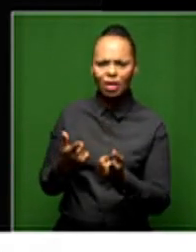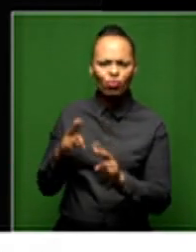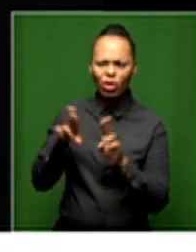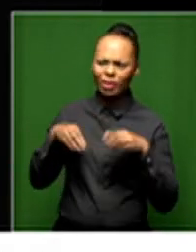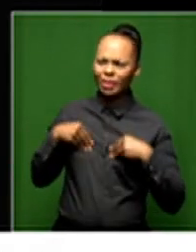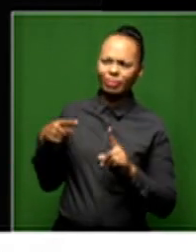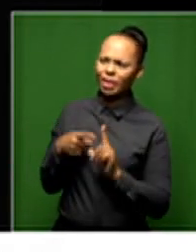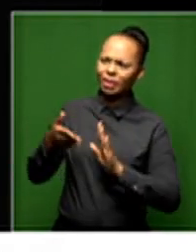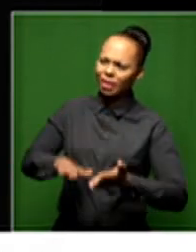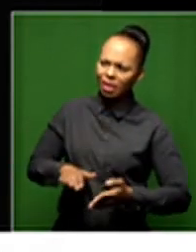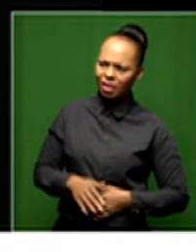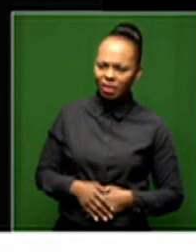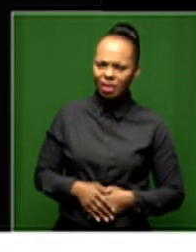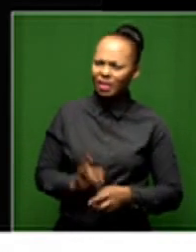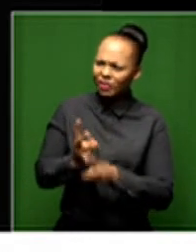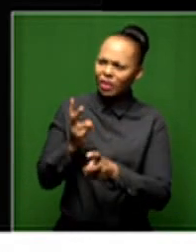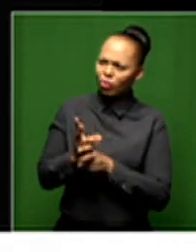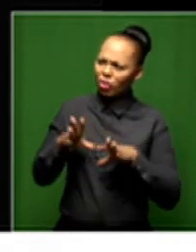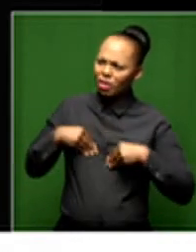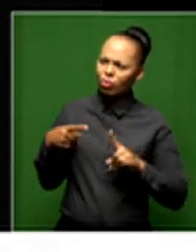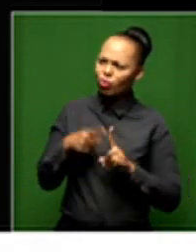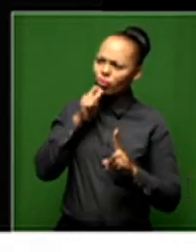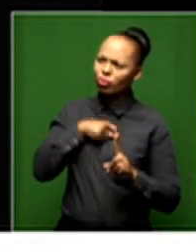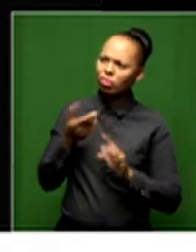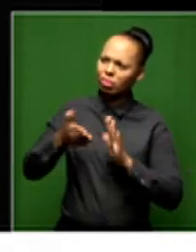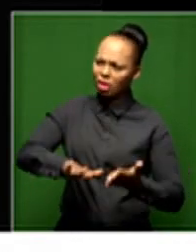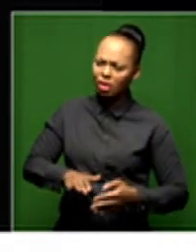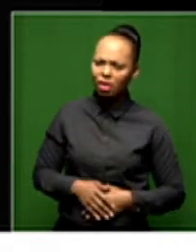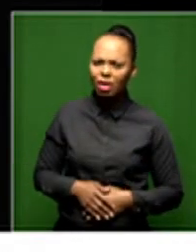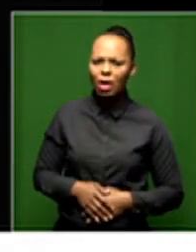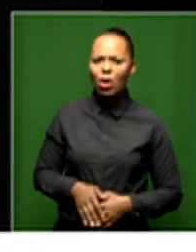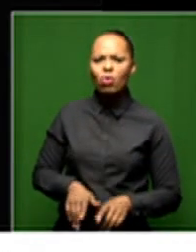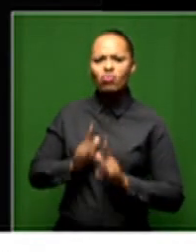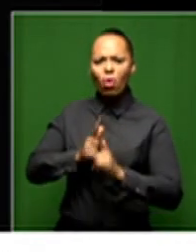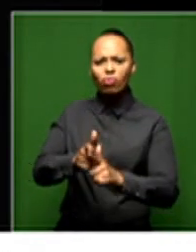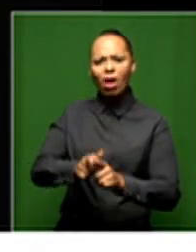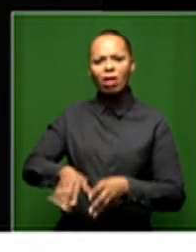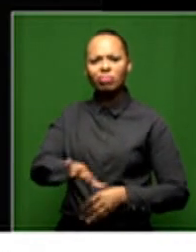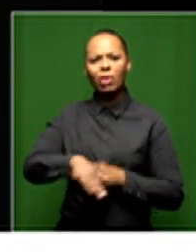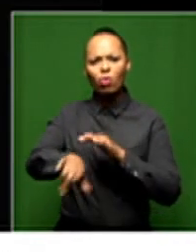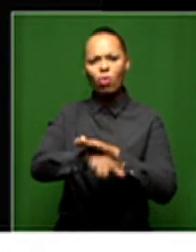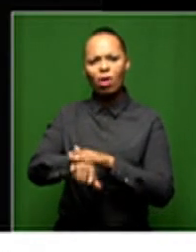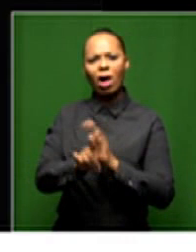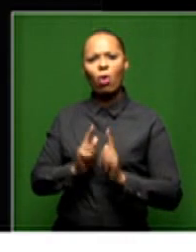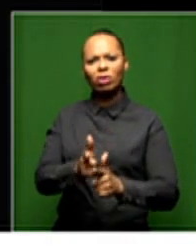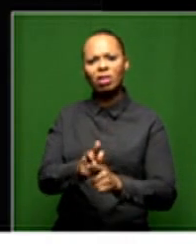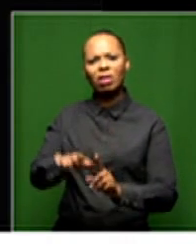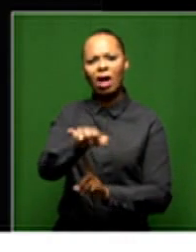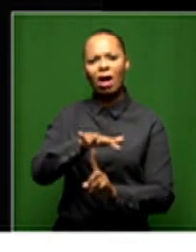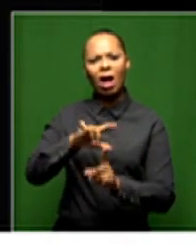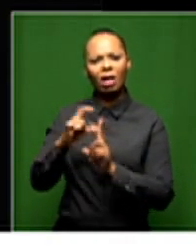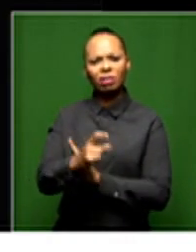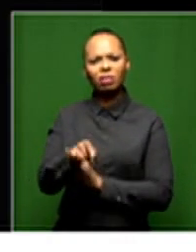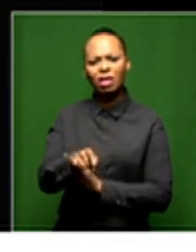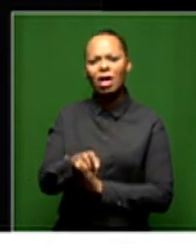terms with his death. And as the founder of South Africa's local streetwear, Loxion Kulca, what do you think his work meant for the